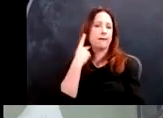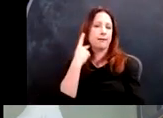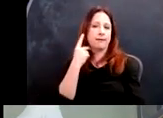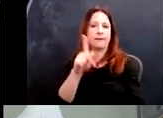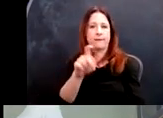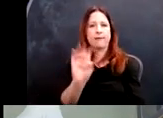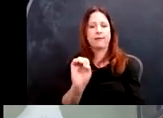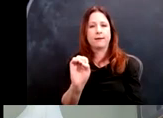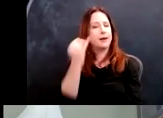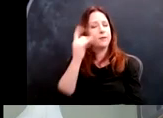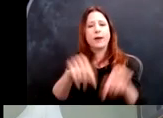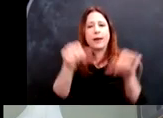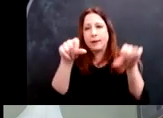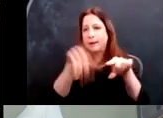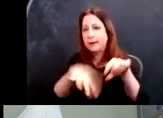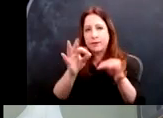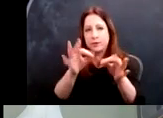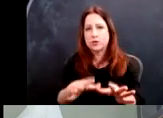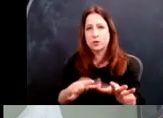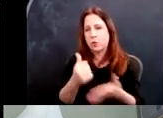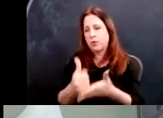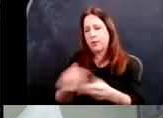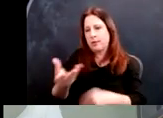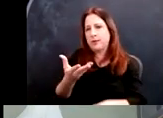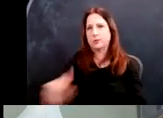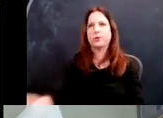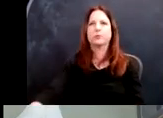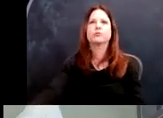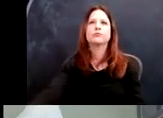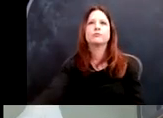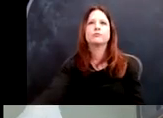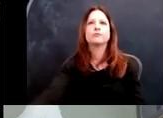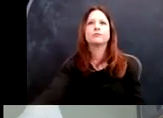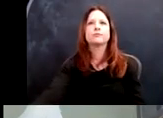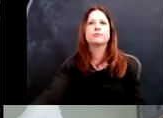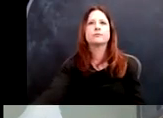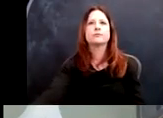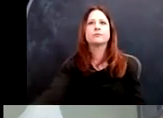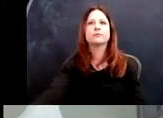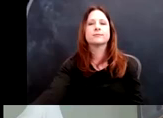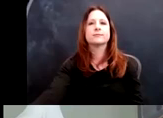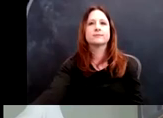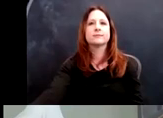If you can't pin or can't find, we can give you directions to make that possible for you.